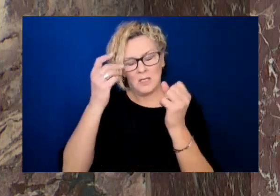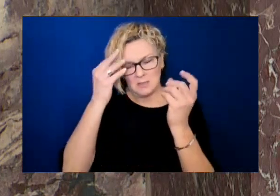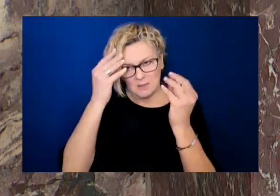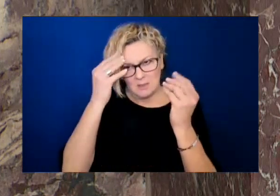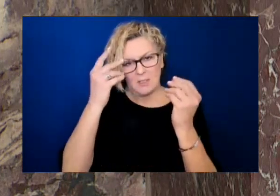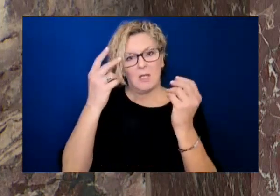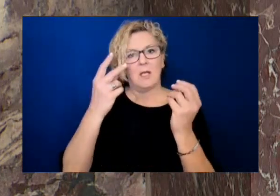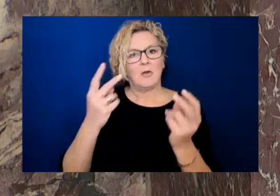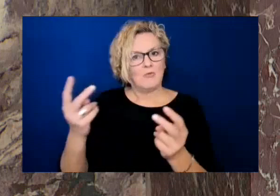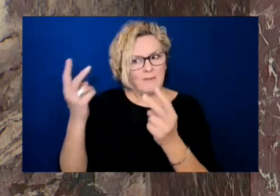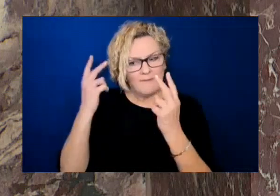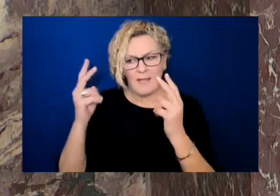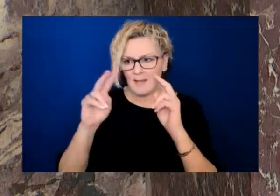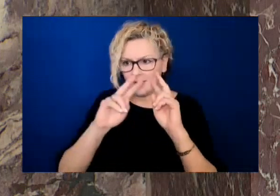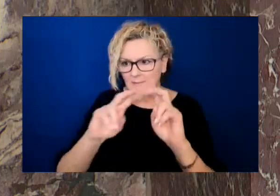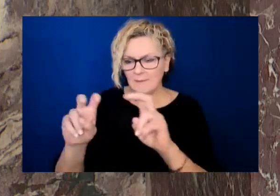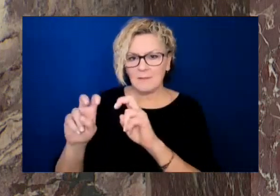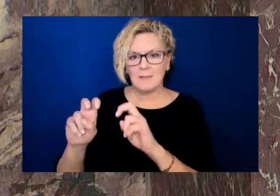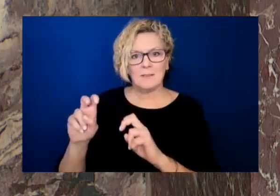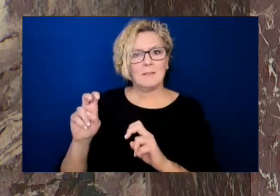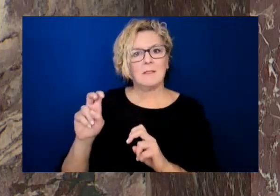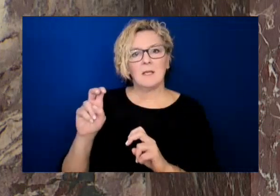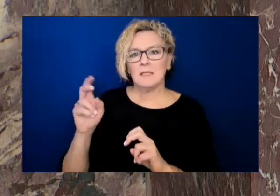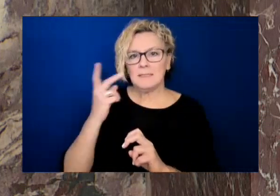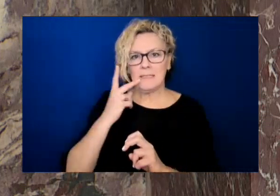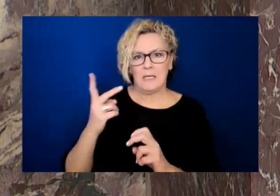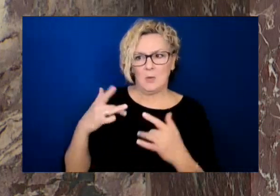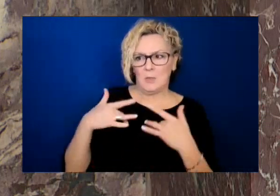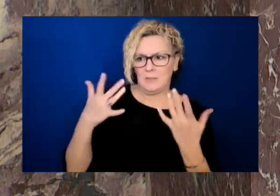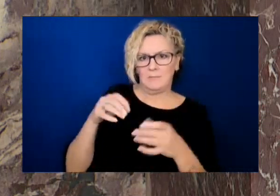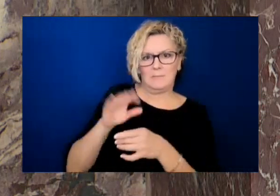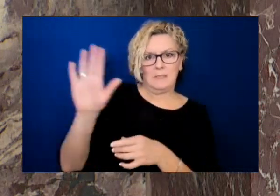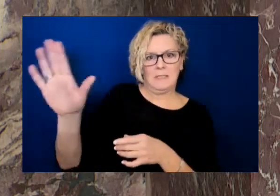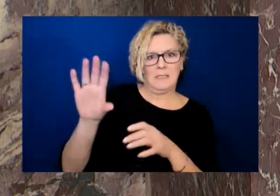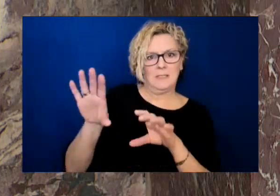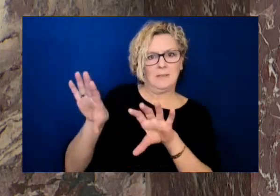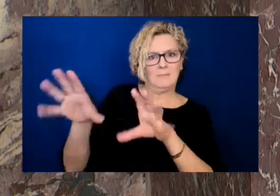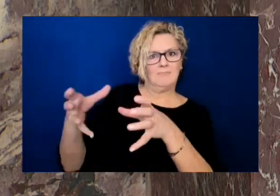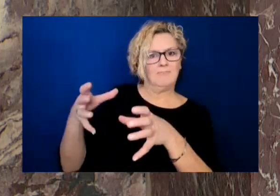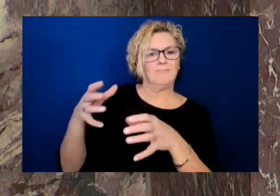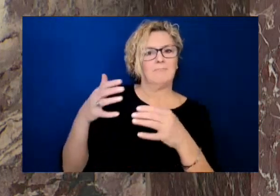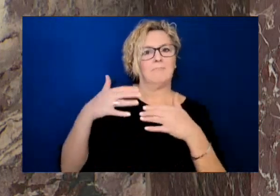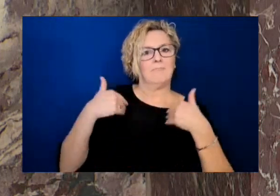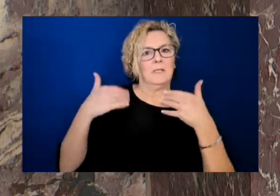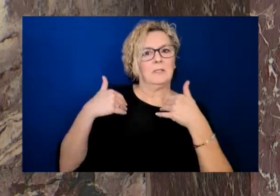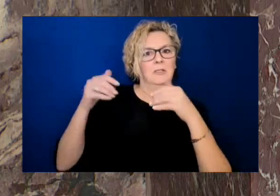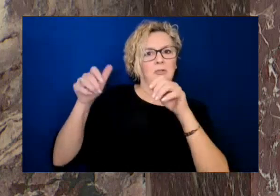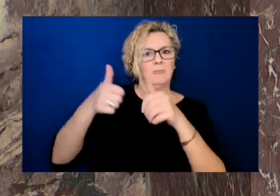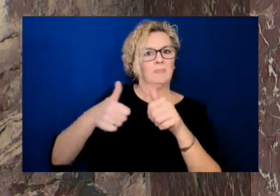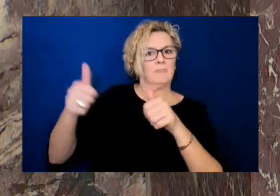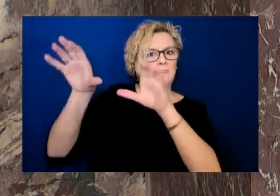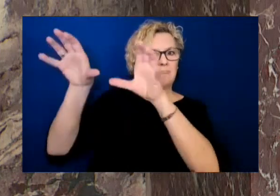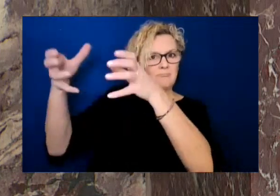for an independent investigation into the systemic racism that pervades through his caucus and his government?